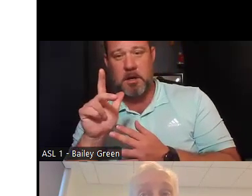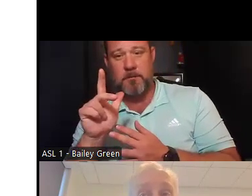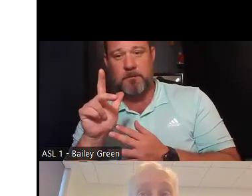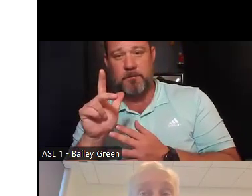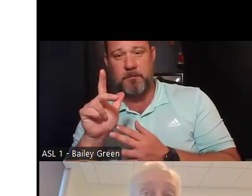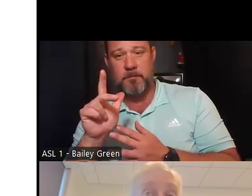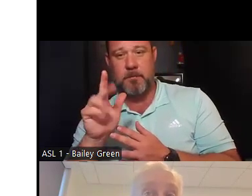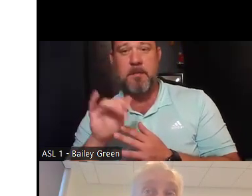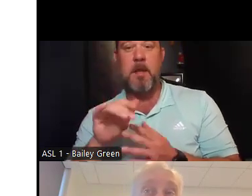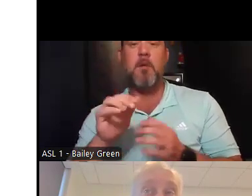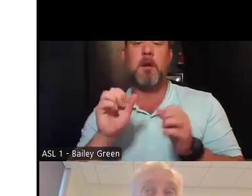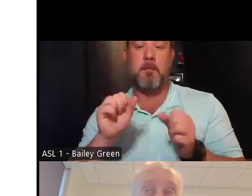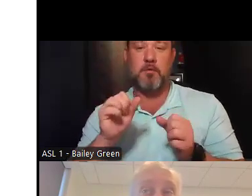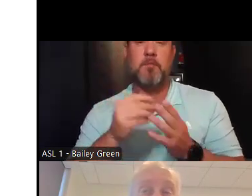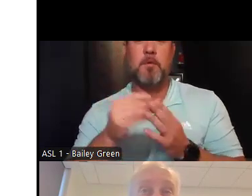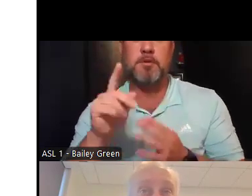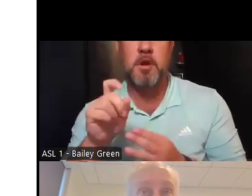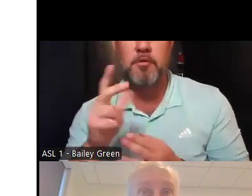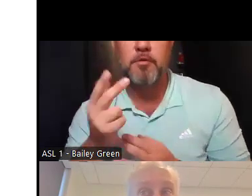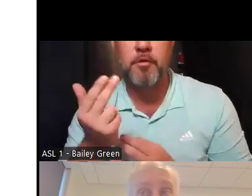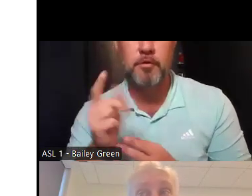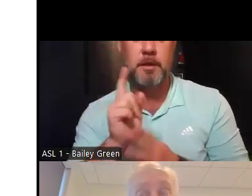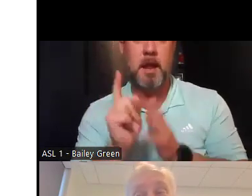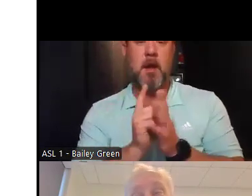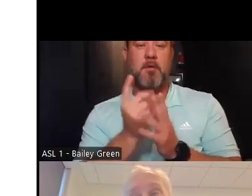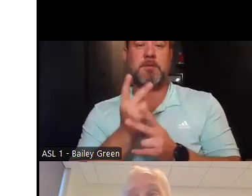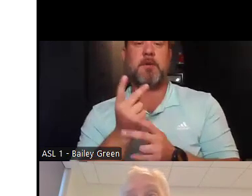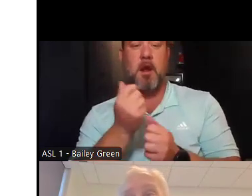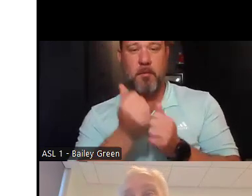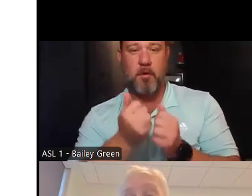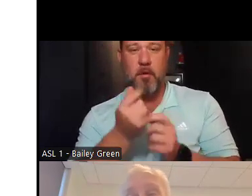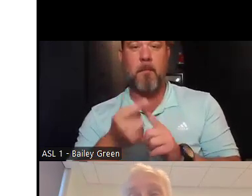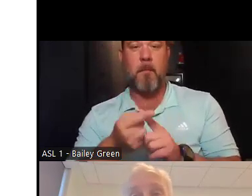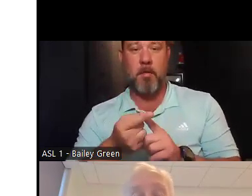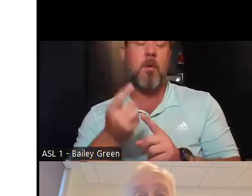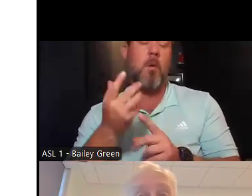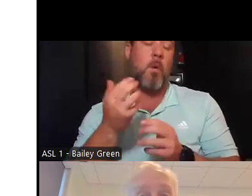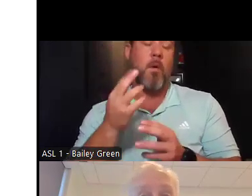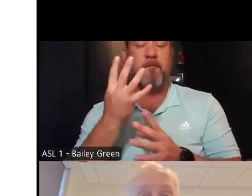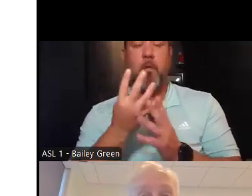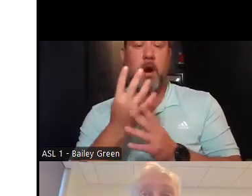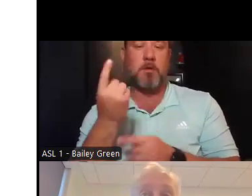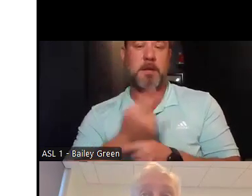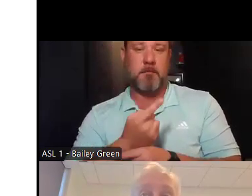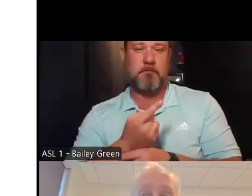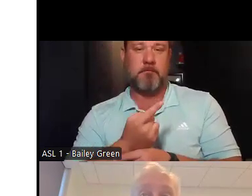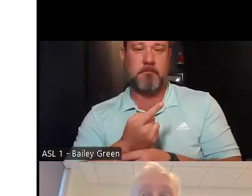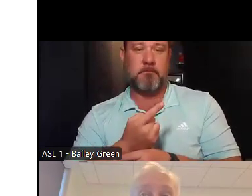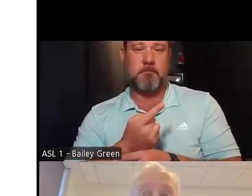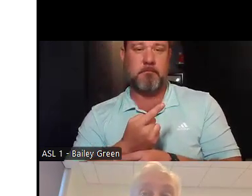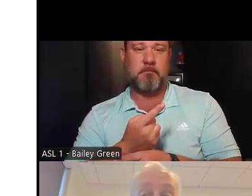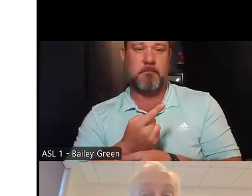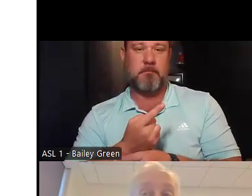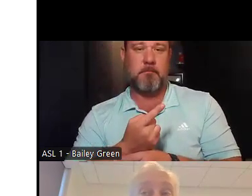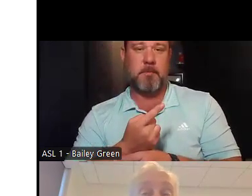would enable you to purchase 113 hours of care per month, or almost 4 hours a day. That is a